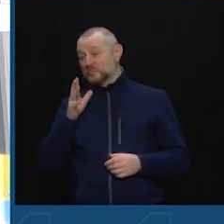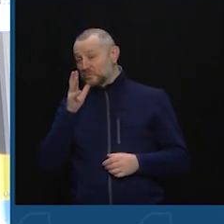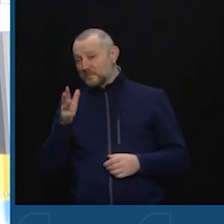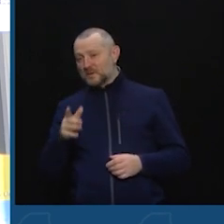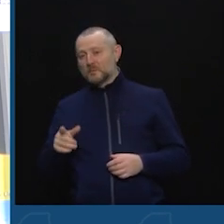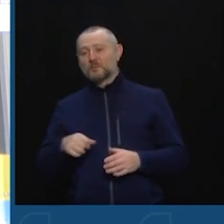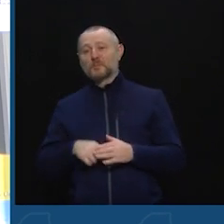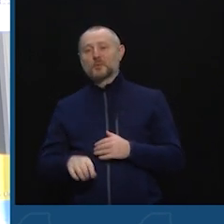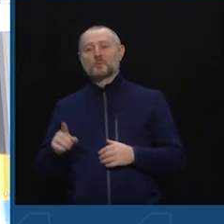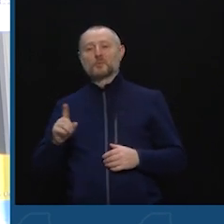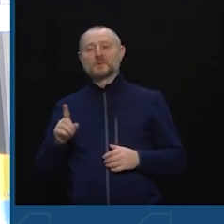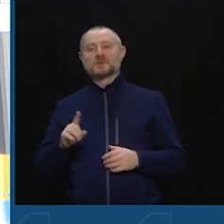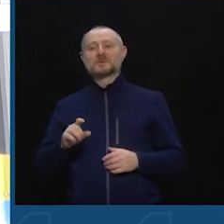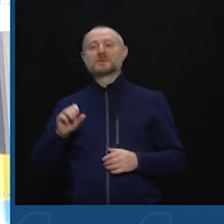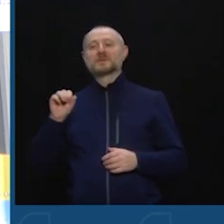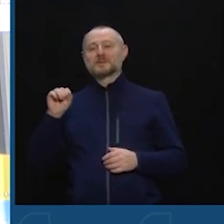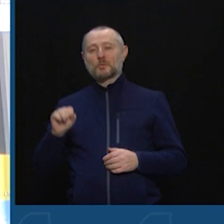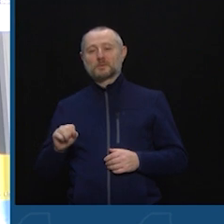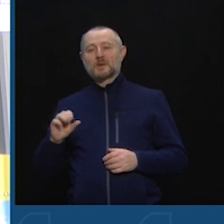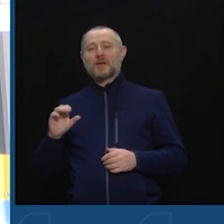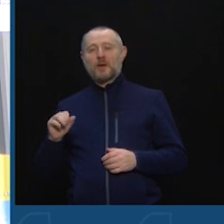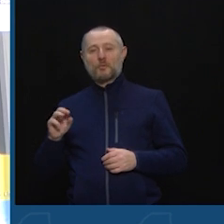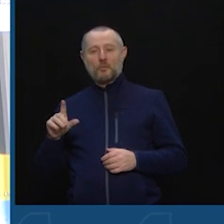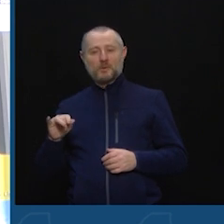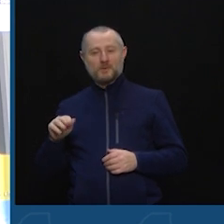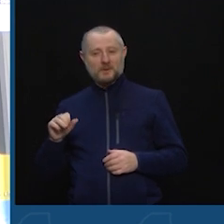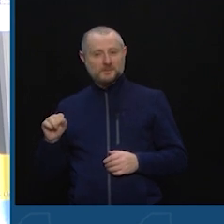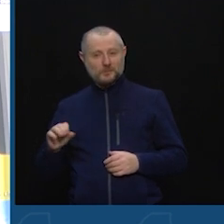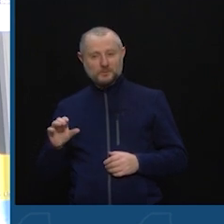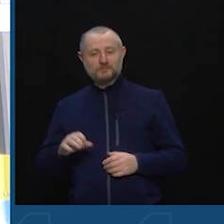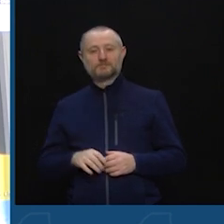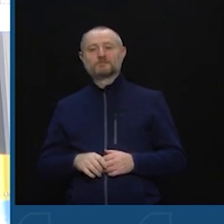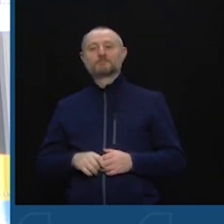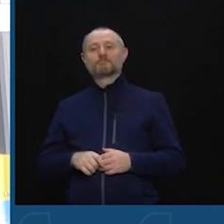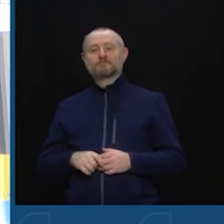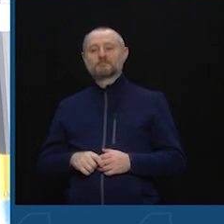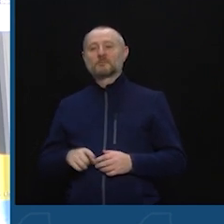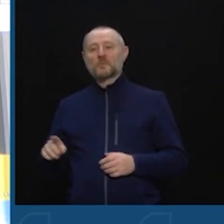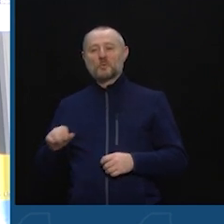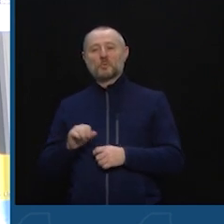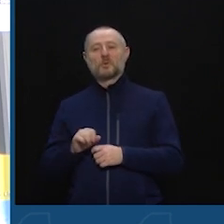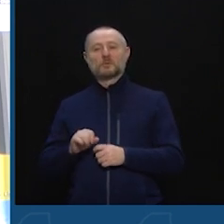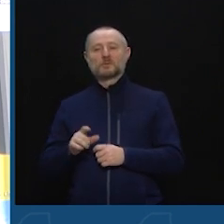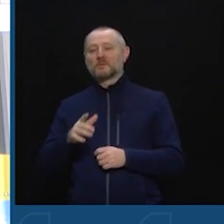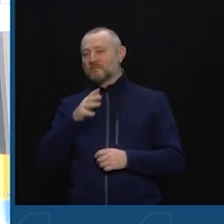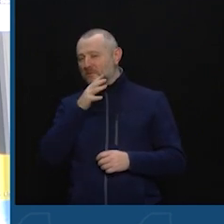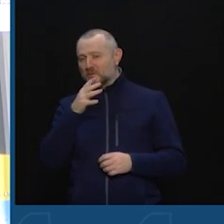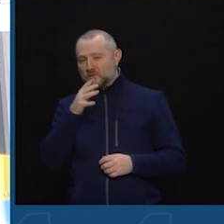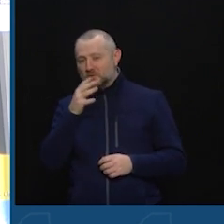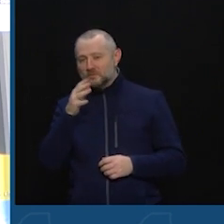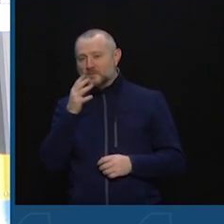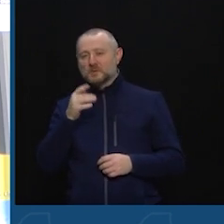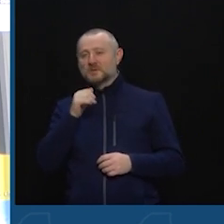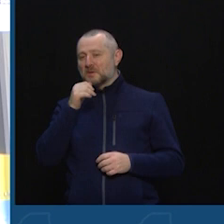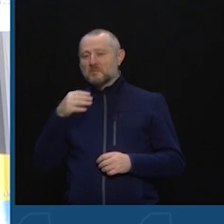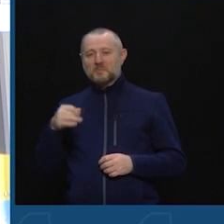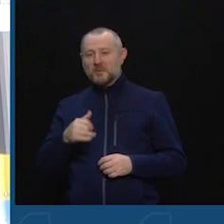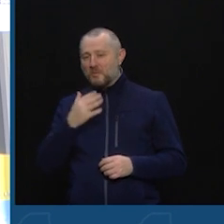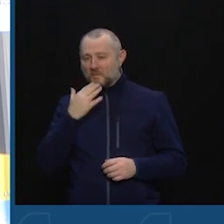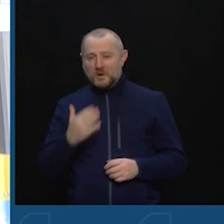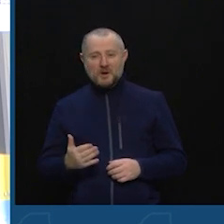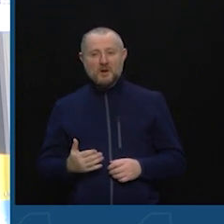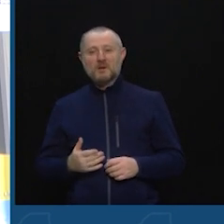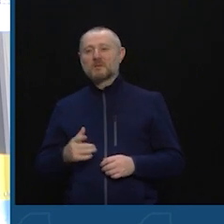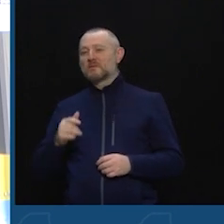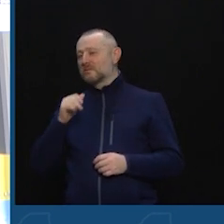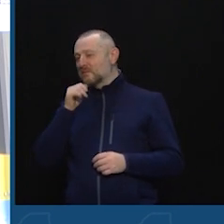Carolina. And I don't think that the days of sharecropping in South Carolina meant nearly enough as it did walking her